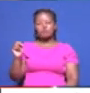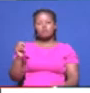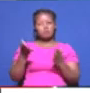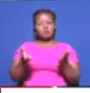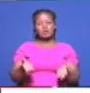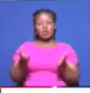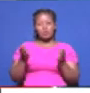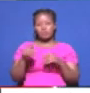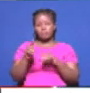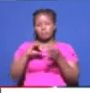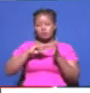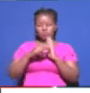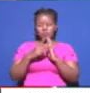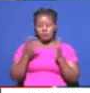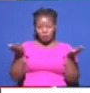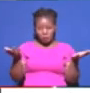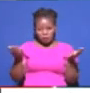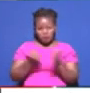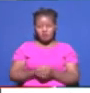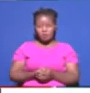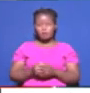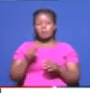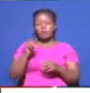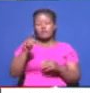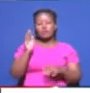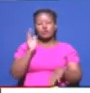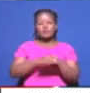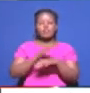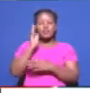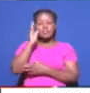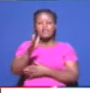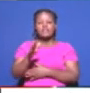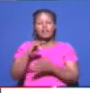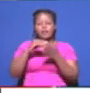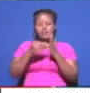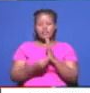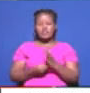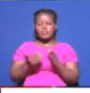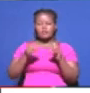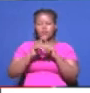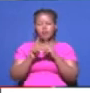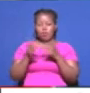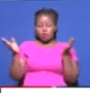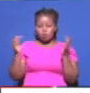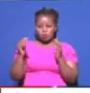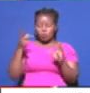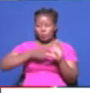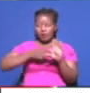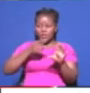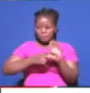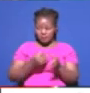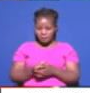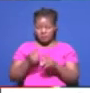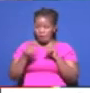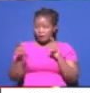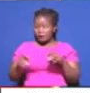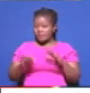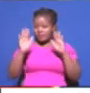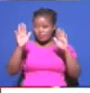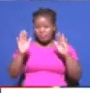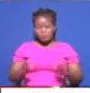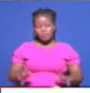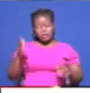says that probably he will be getting a direct ticket to actually participate in the next poll. But also important is